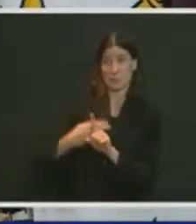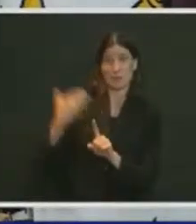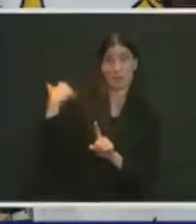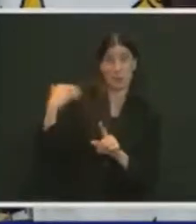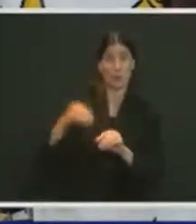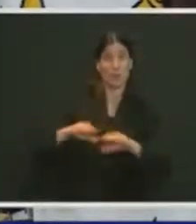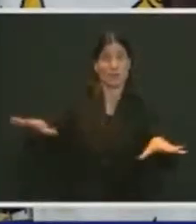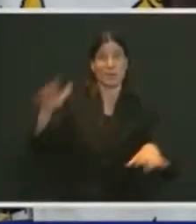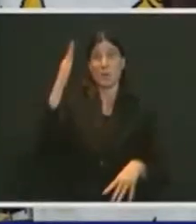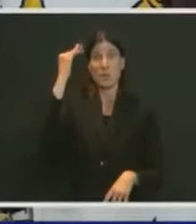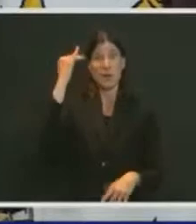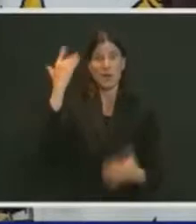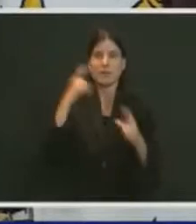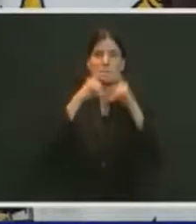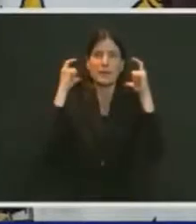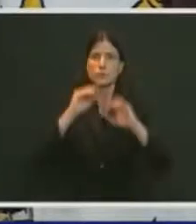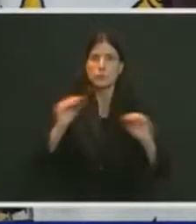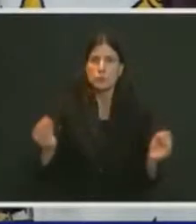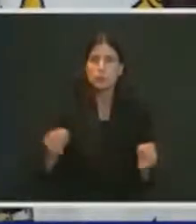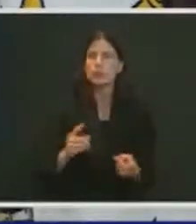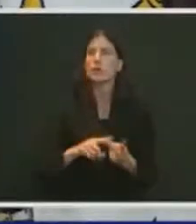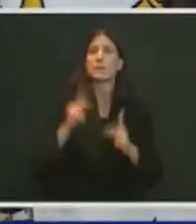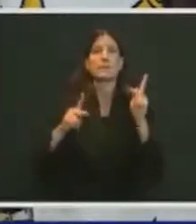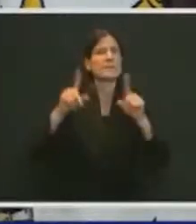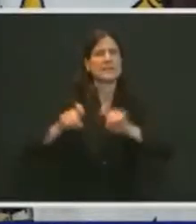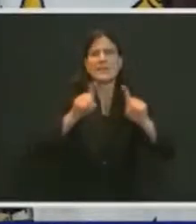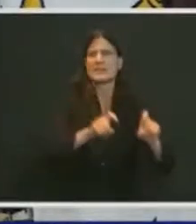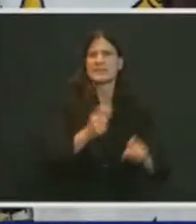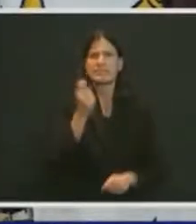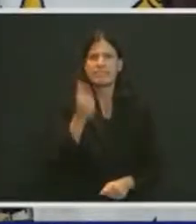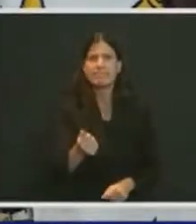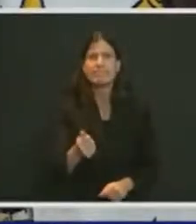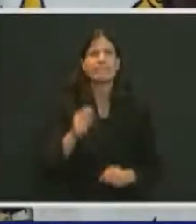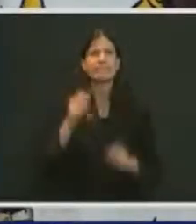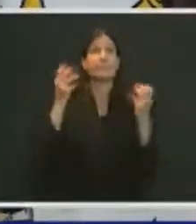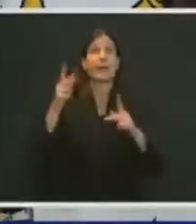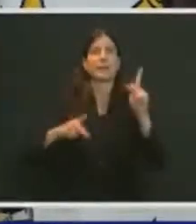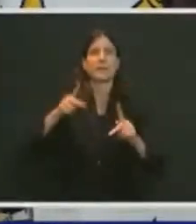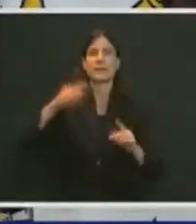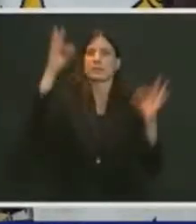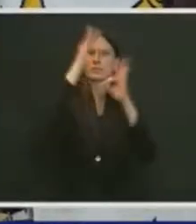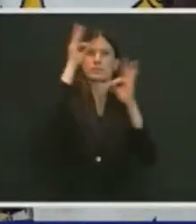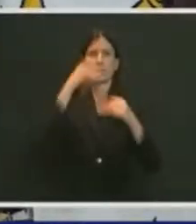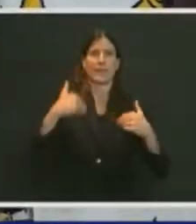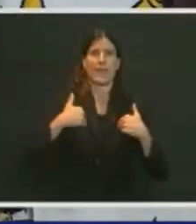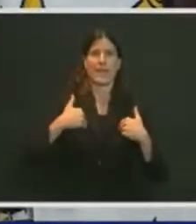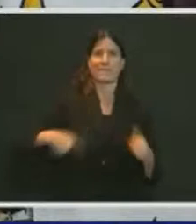wearing. That's how we've gone from an R value of 3.5 to 1.